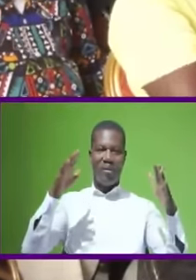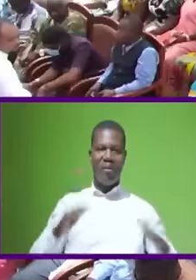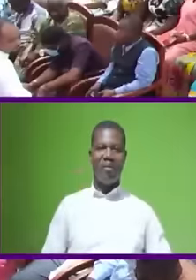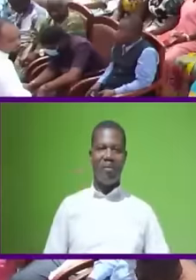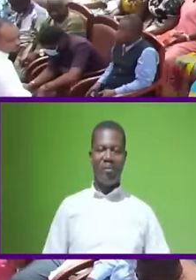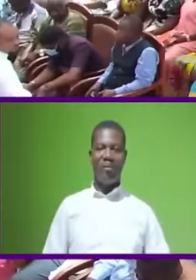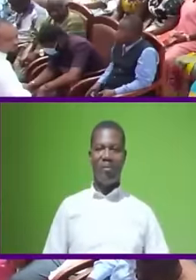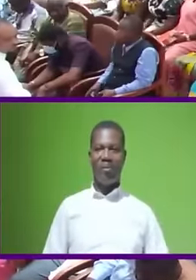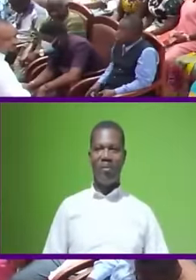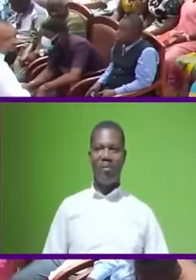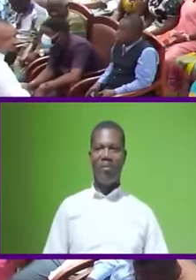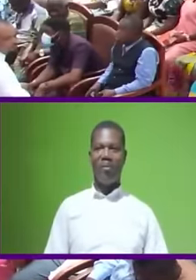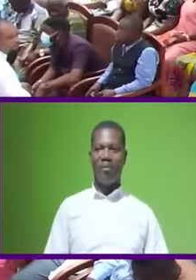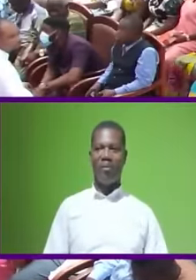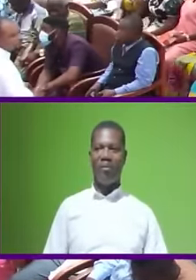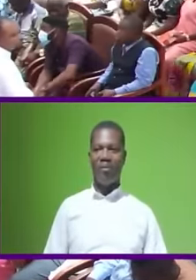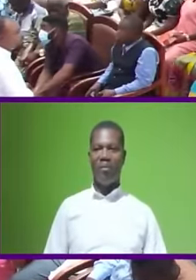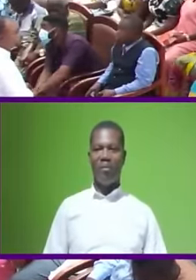See you are Okojibi forms.